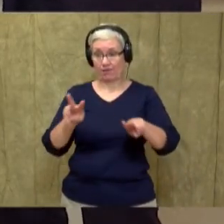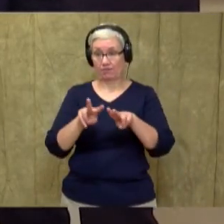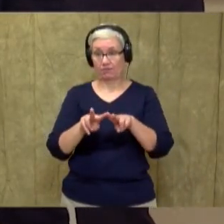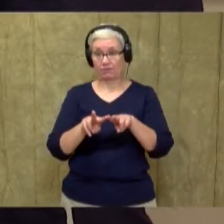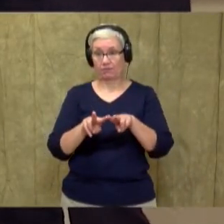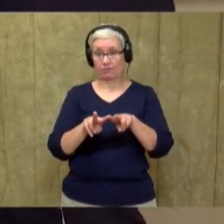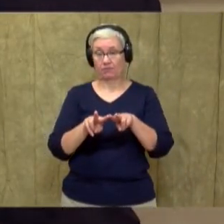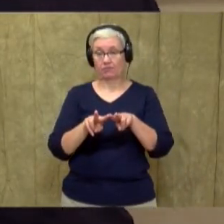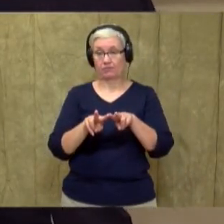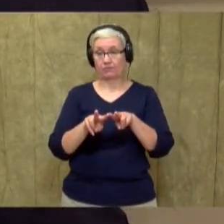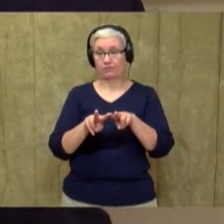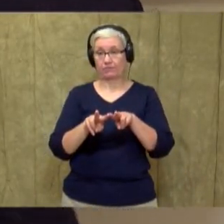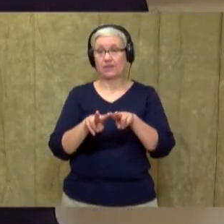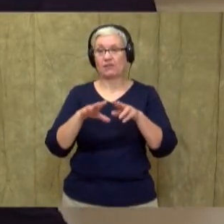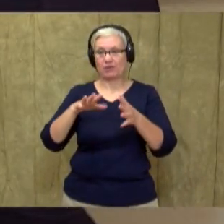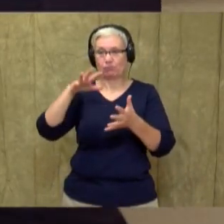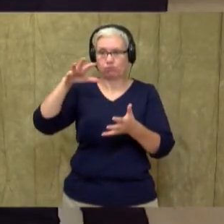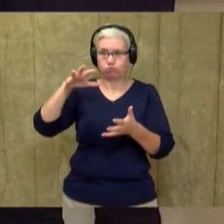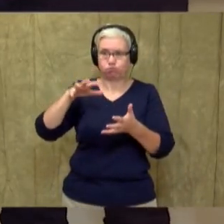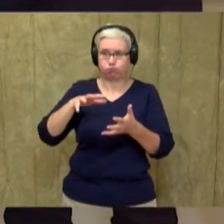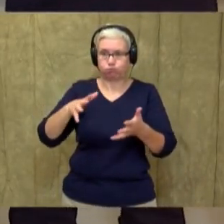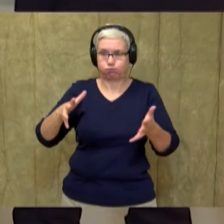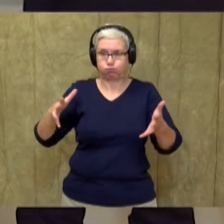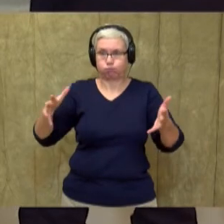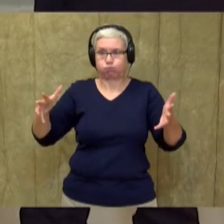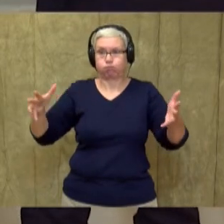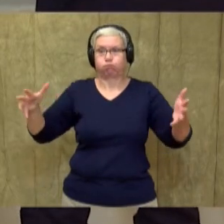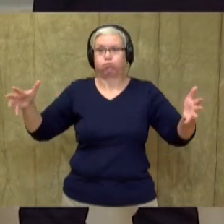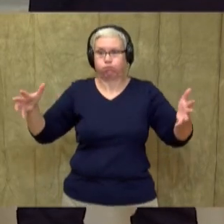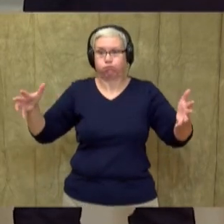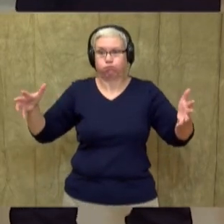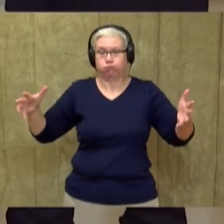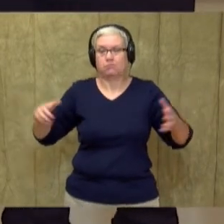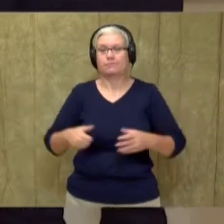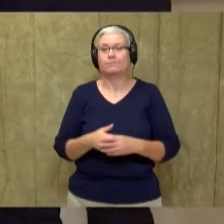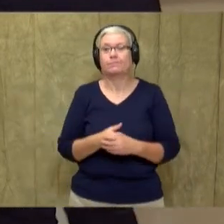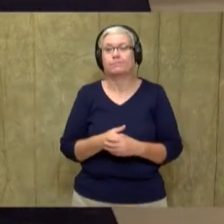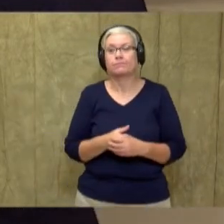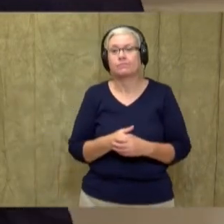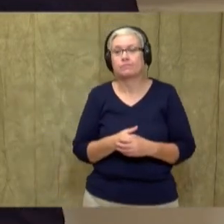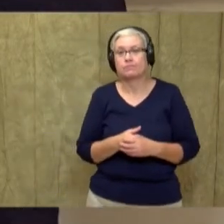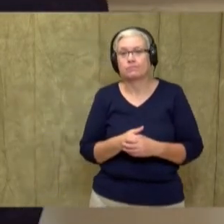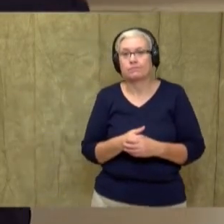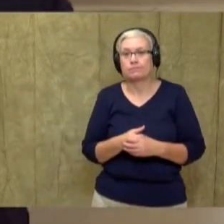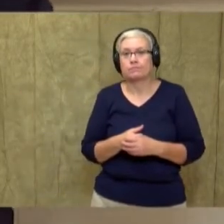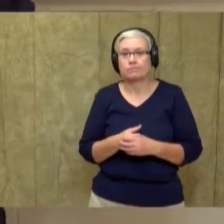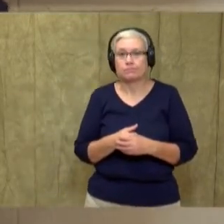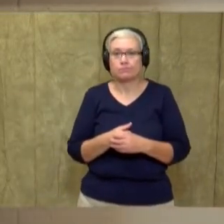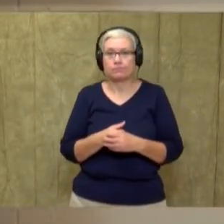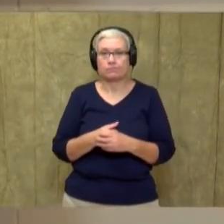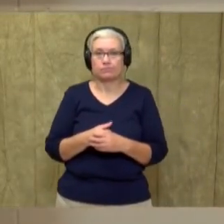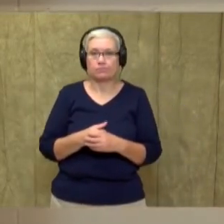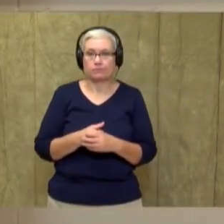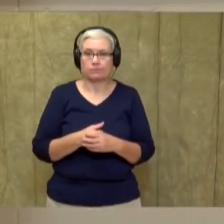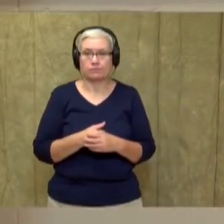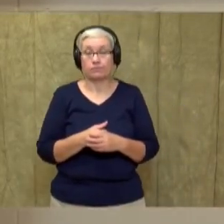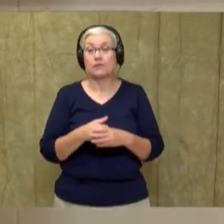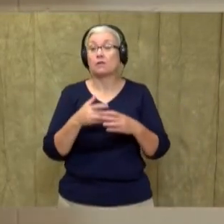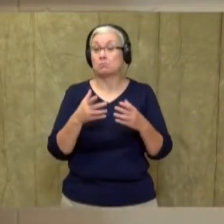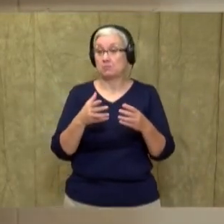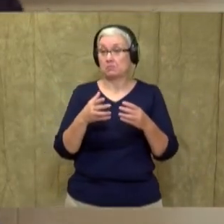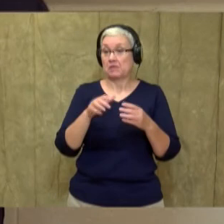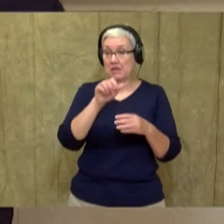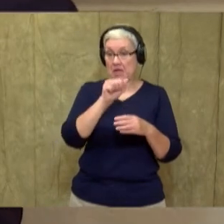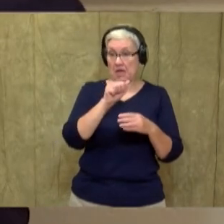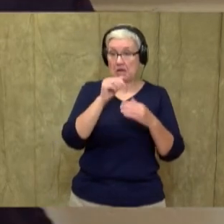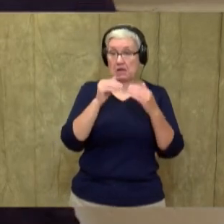notice that our graph gets compressed, and we're going to call that a vertical compression. And when a is a value that's greater than 1,